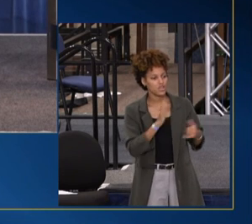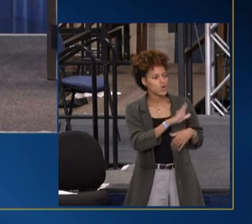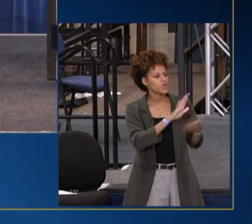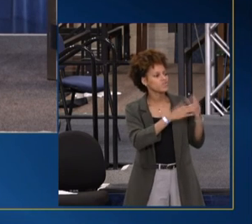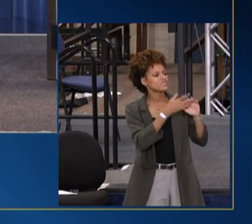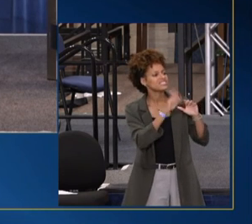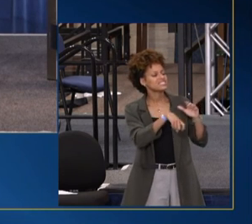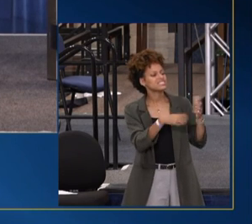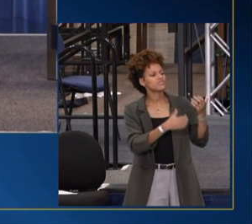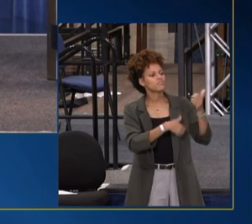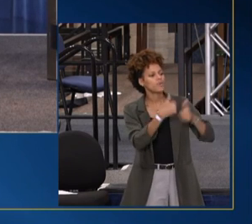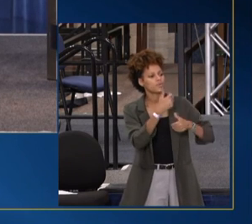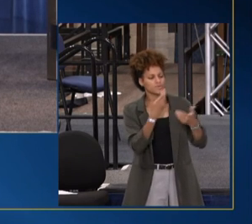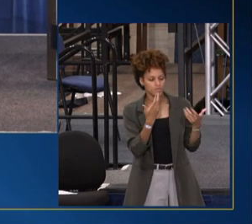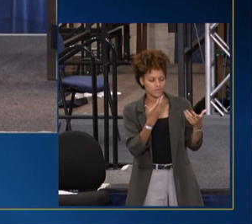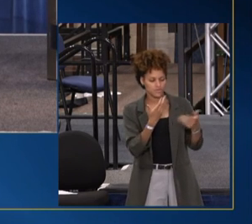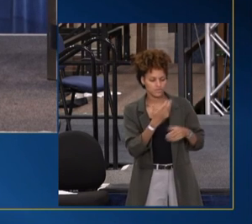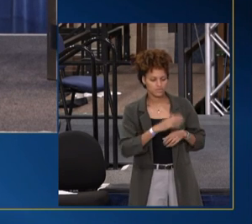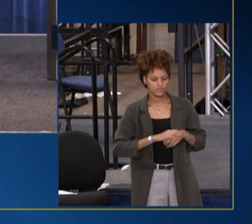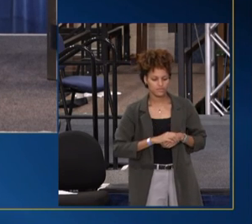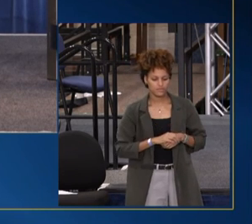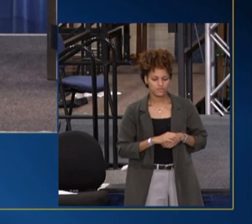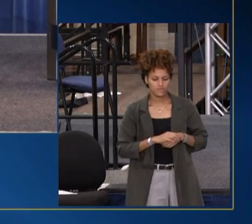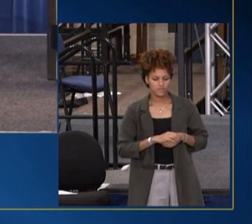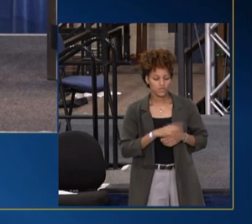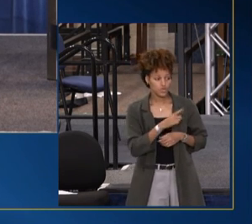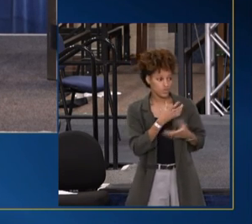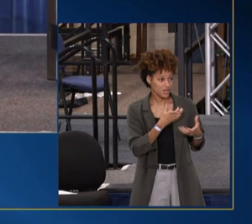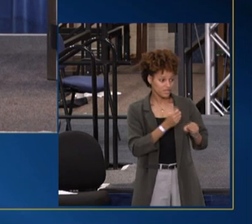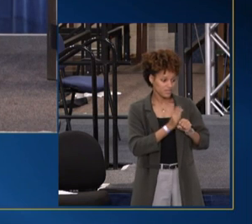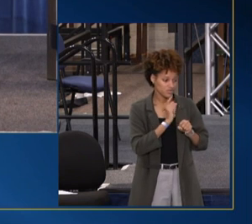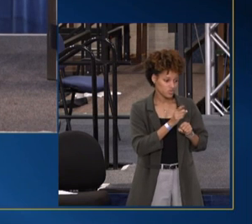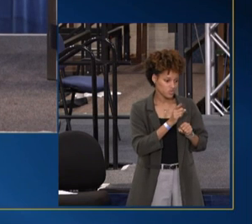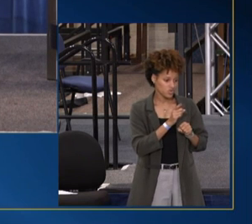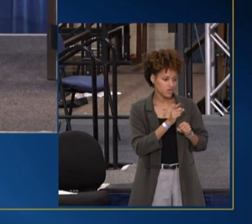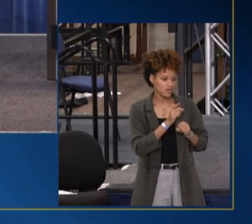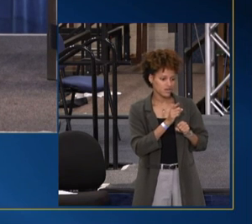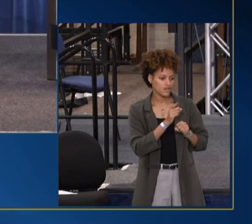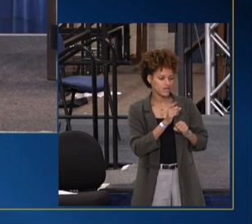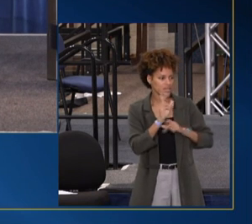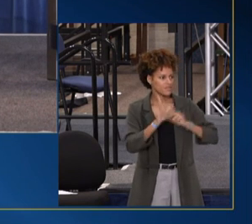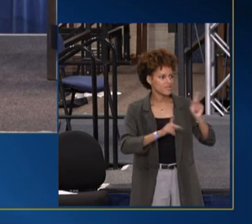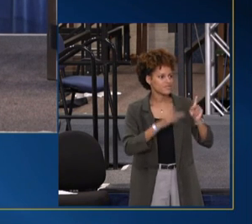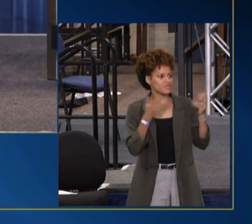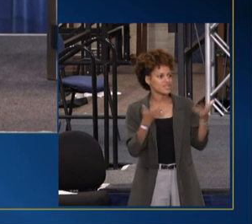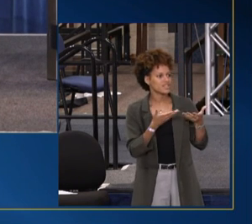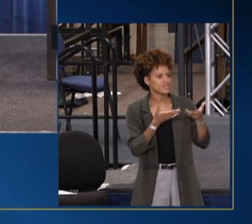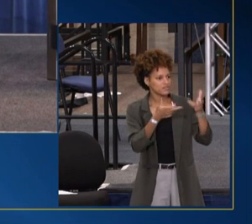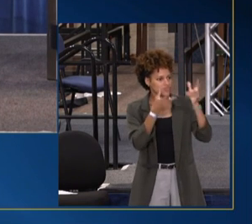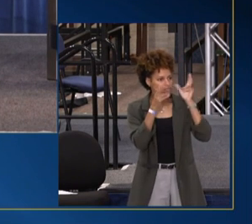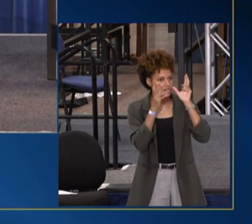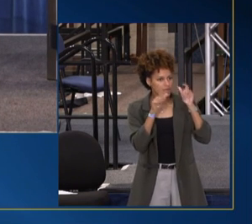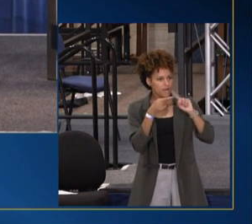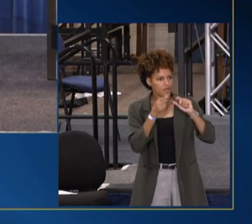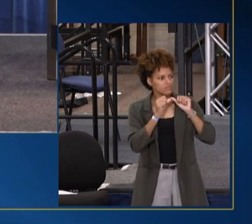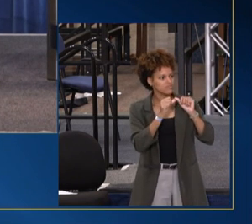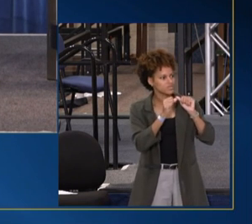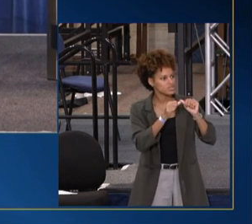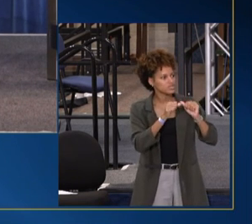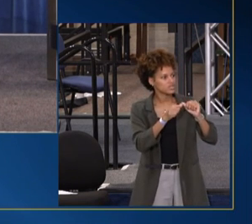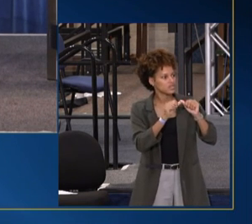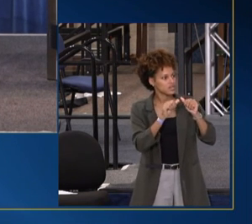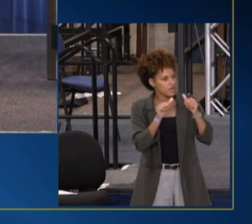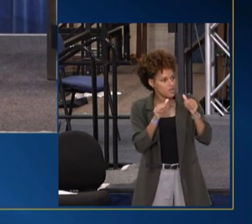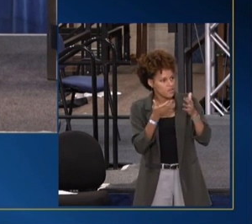communities need most? What is it that you want to really make sure you know, people hear about ongoing ways to support folks